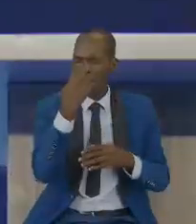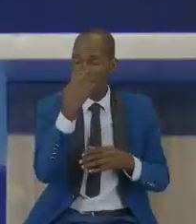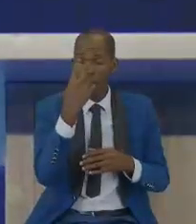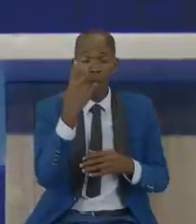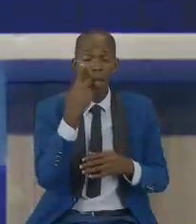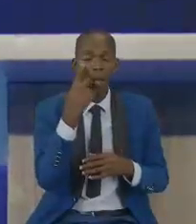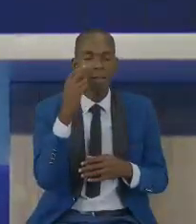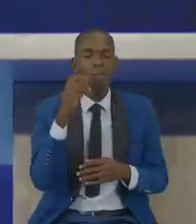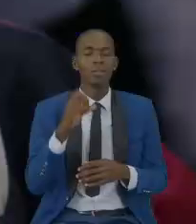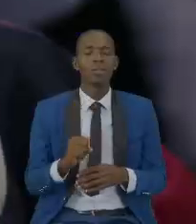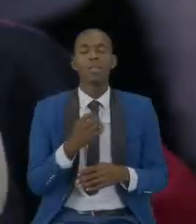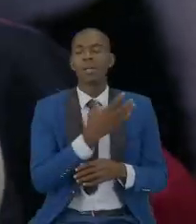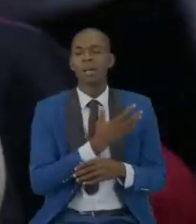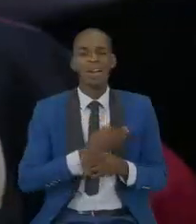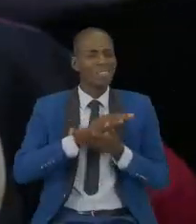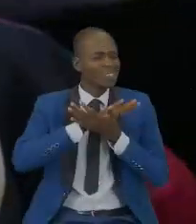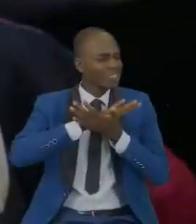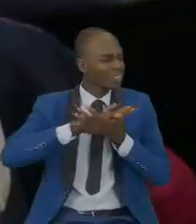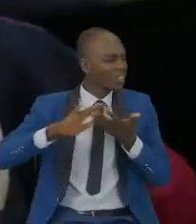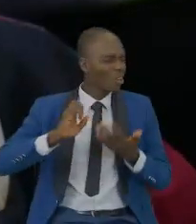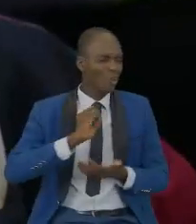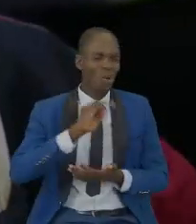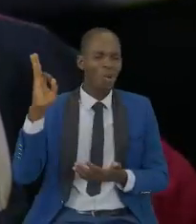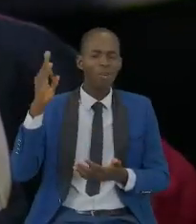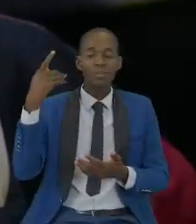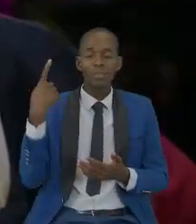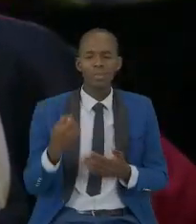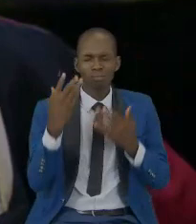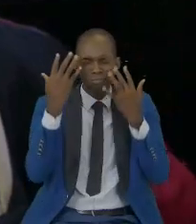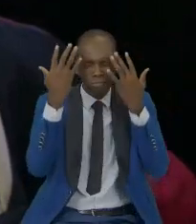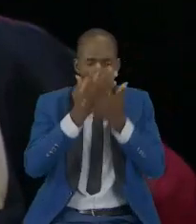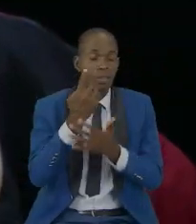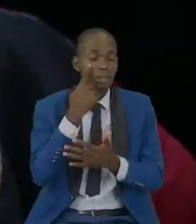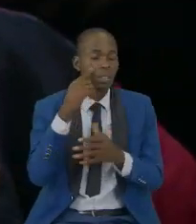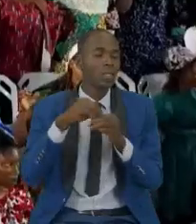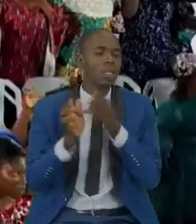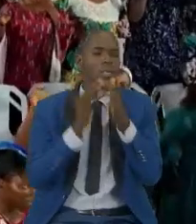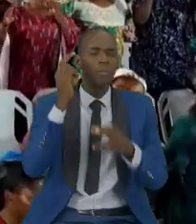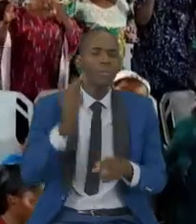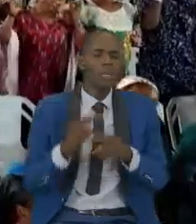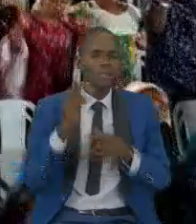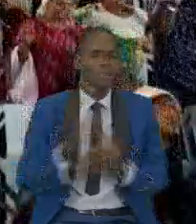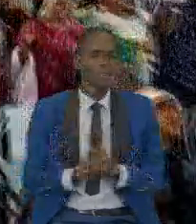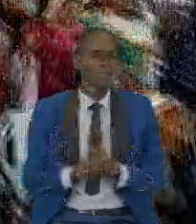eyes. And clear up the dim sight in Jesus' name.